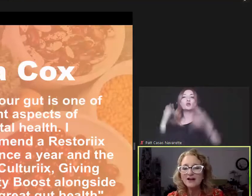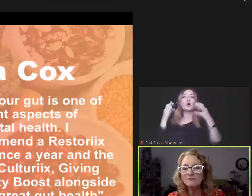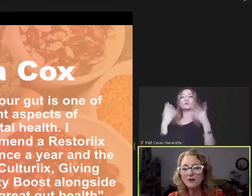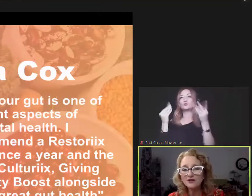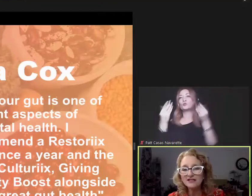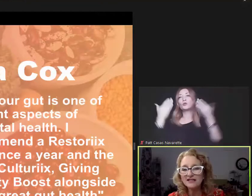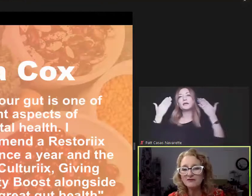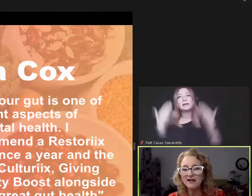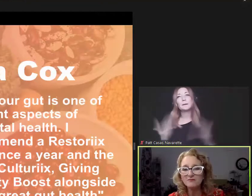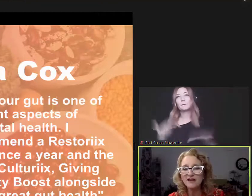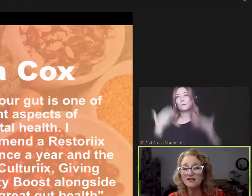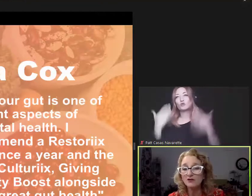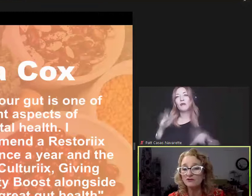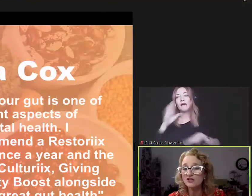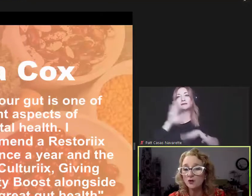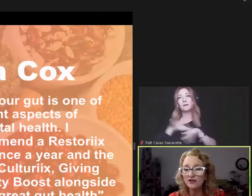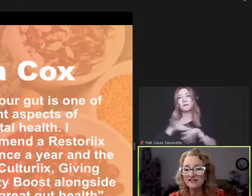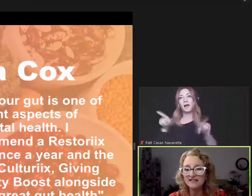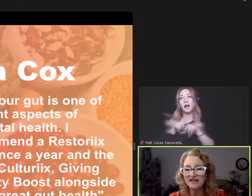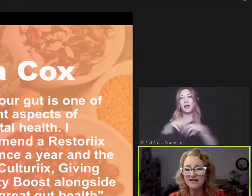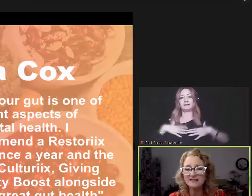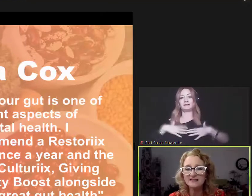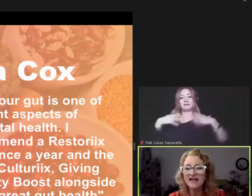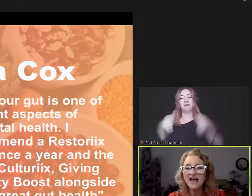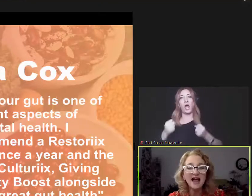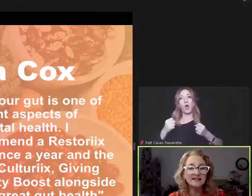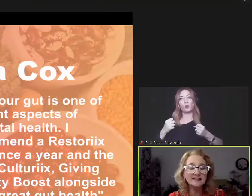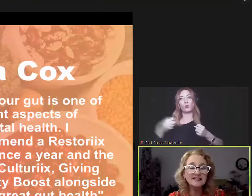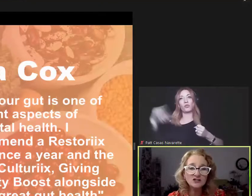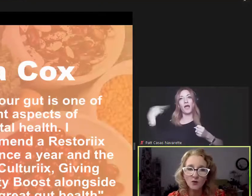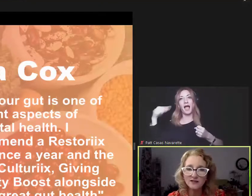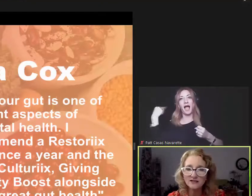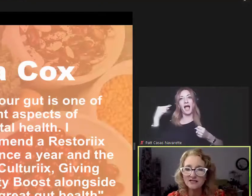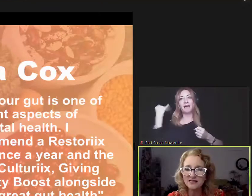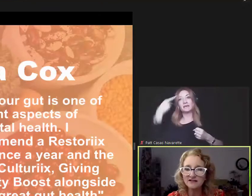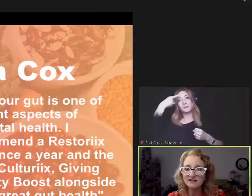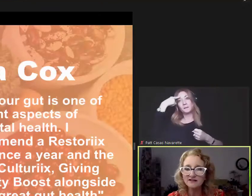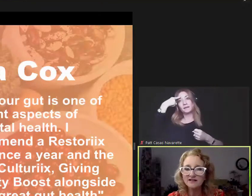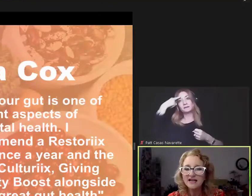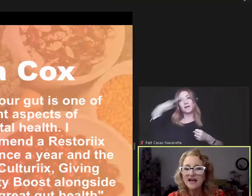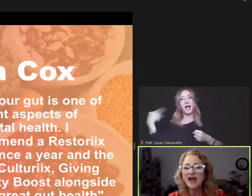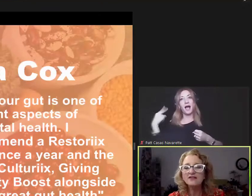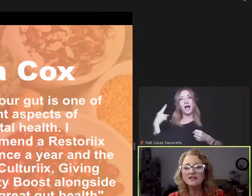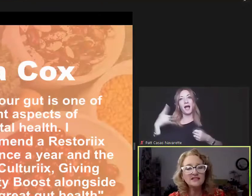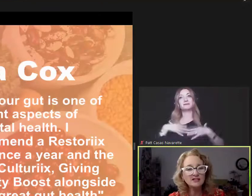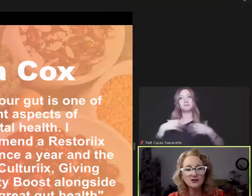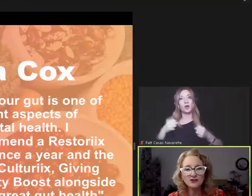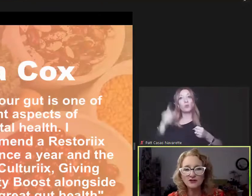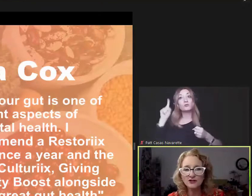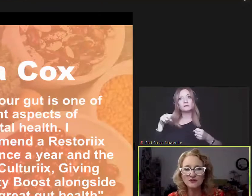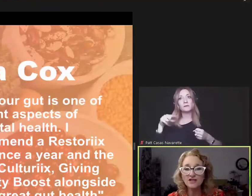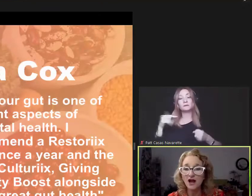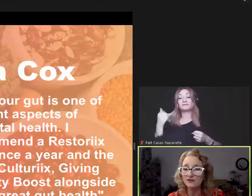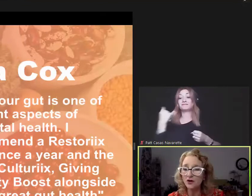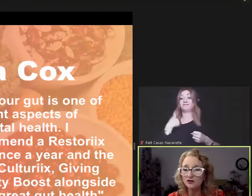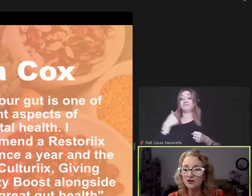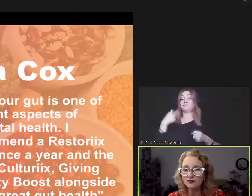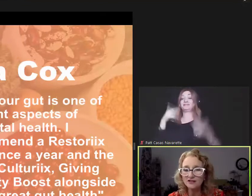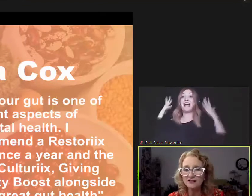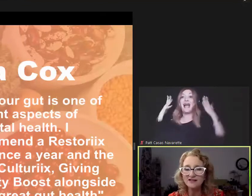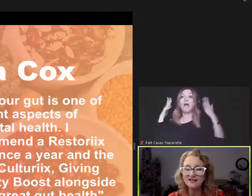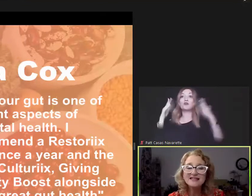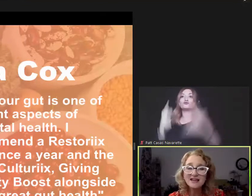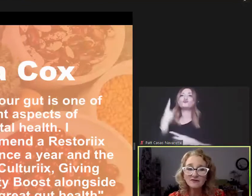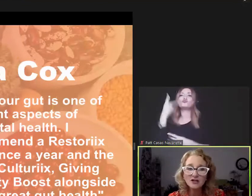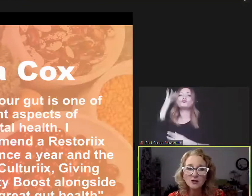And I personally recommend a Restorex cleanse at least once a year, and the additional use of